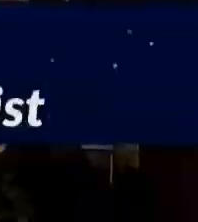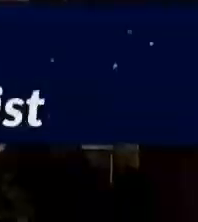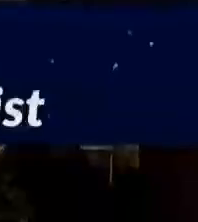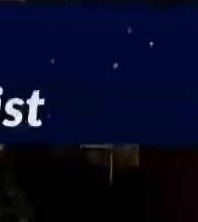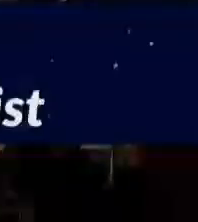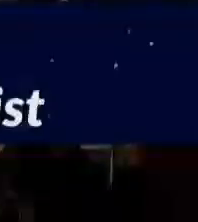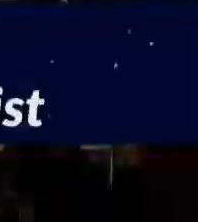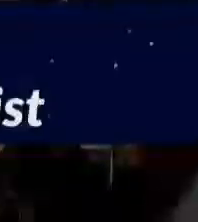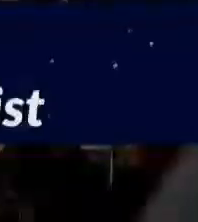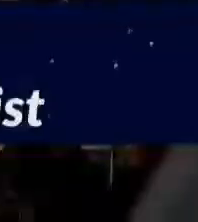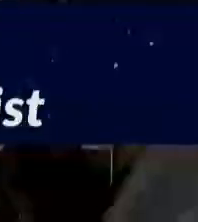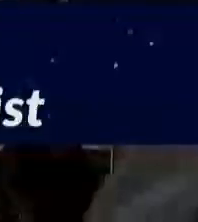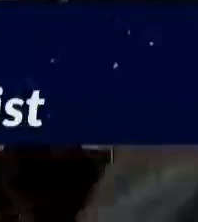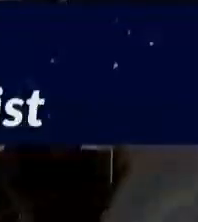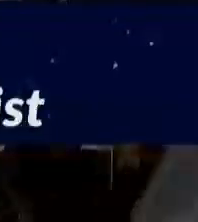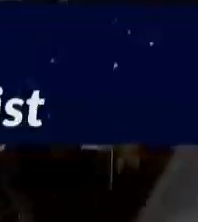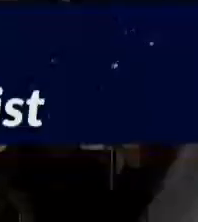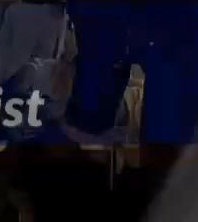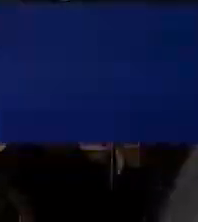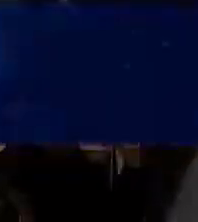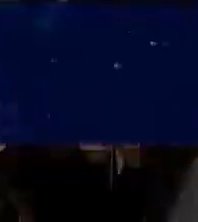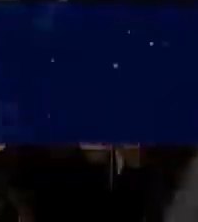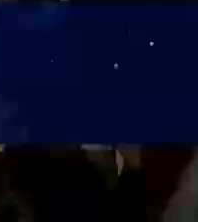the WhatsApp number again,